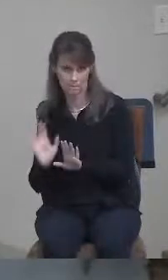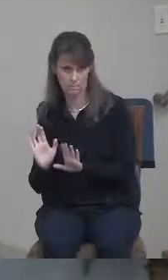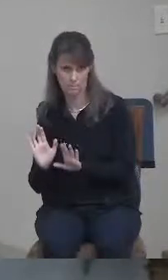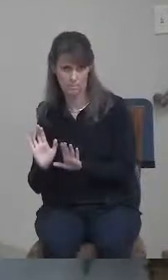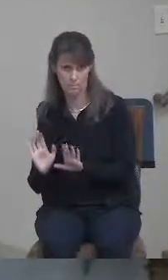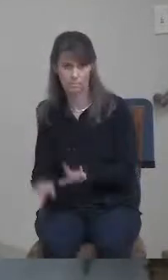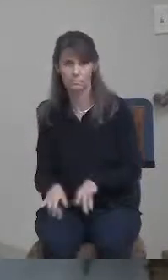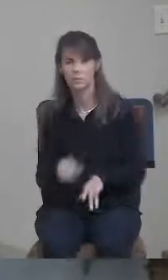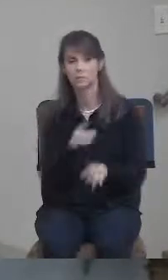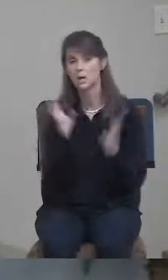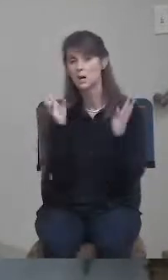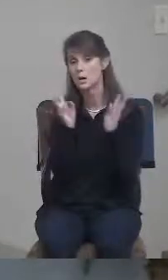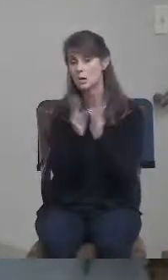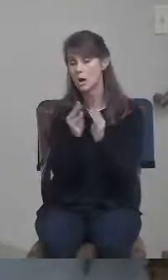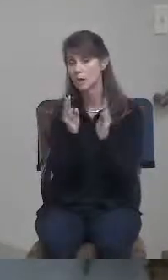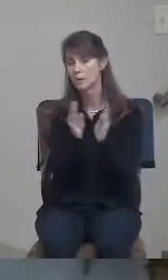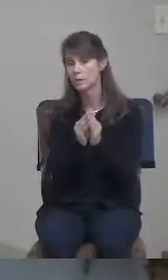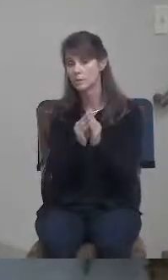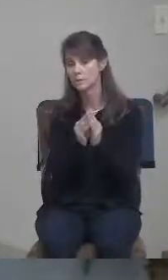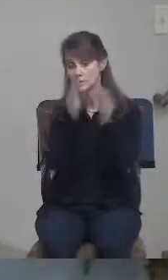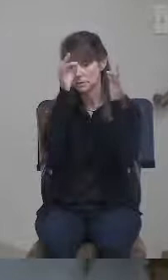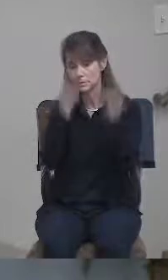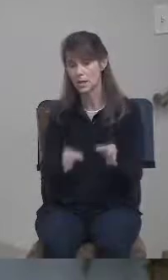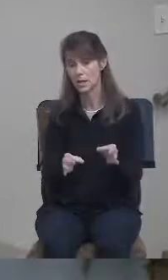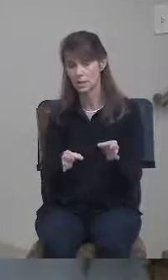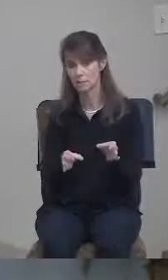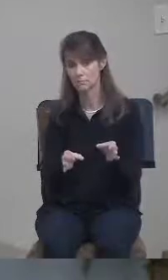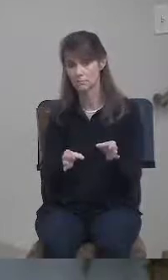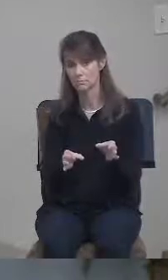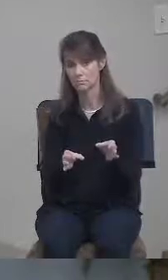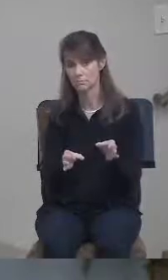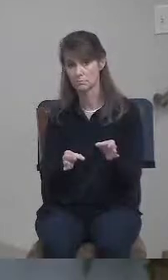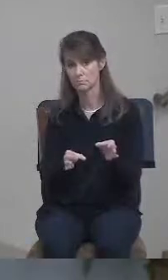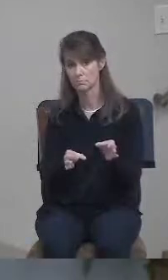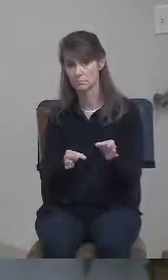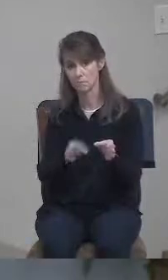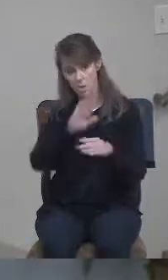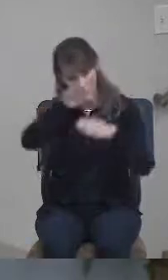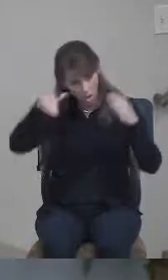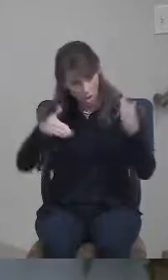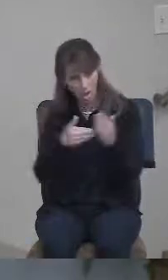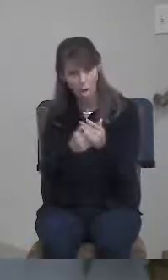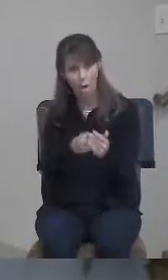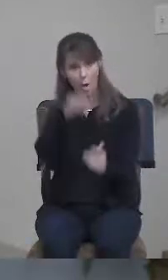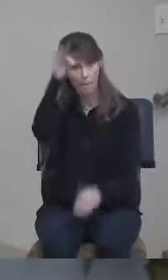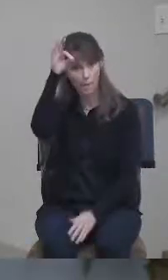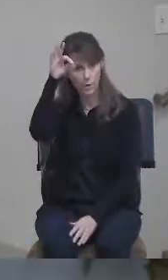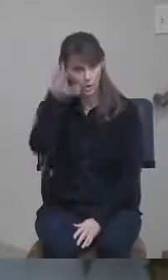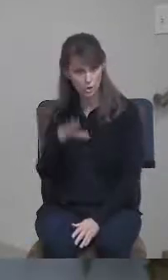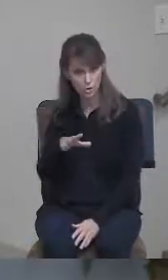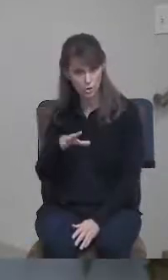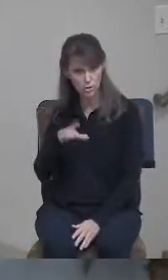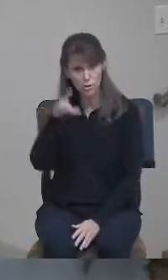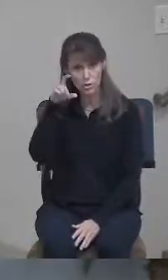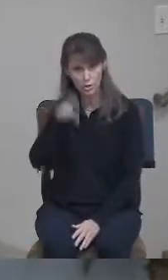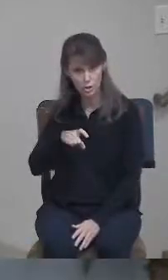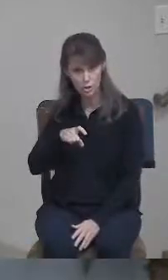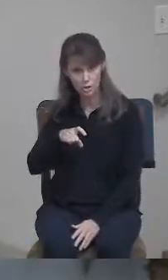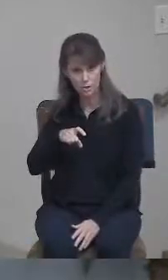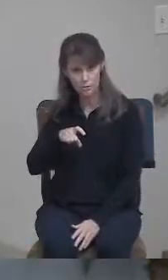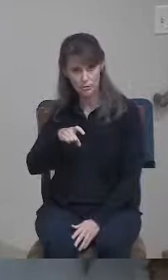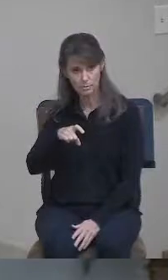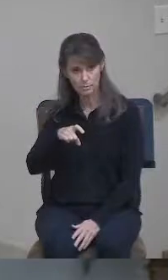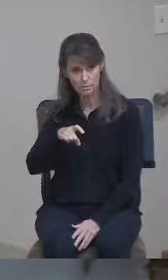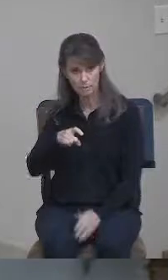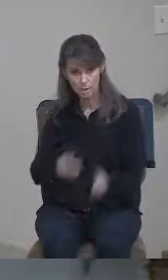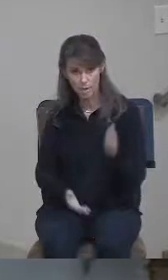the conference which said all preachers were to make it a matter of conscience to rise at 4 or 5